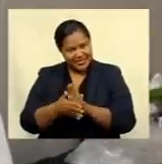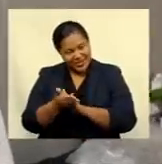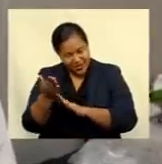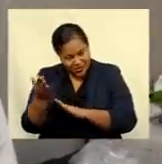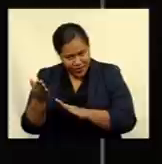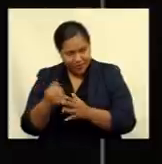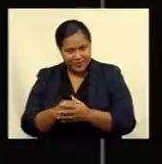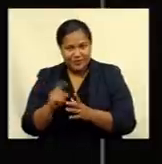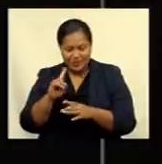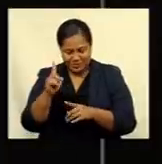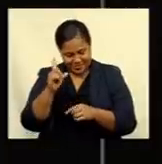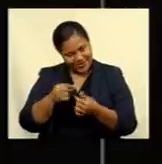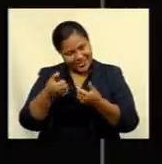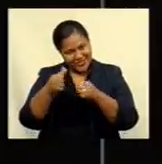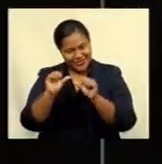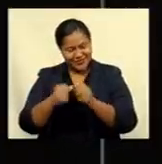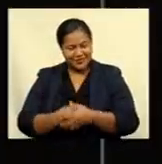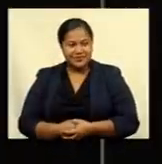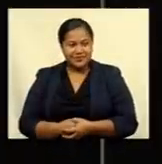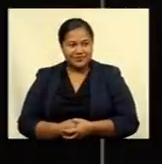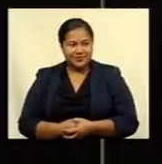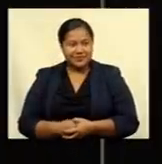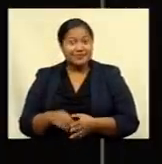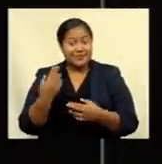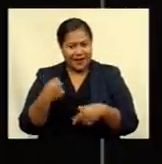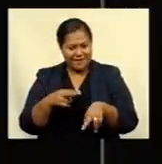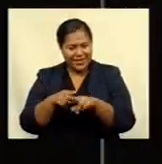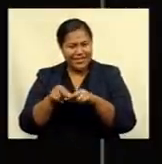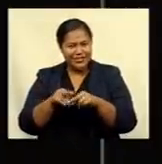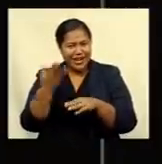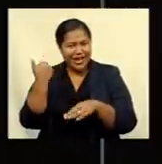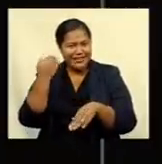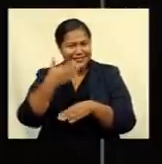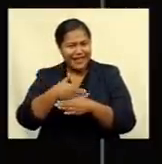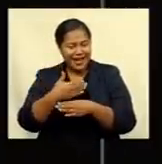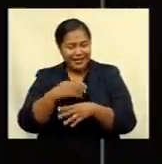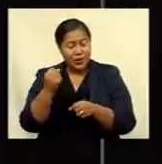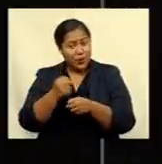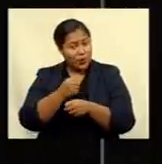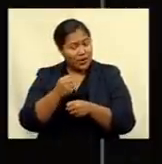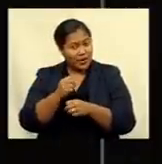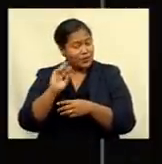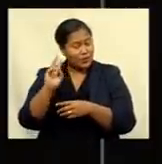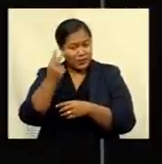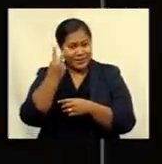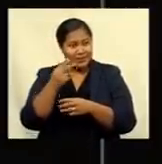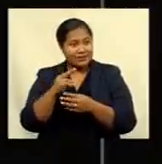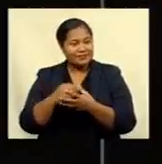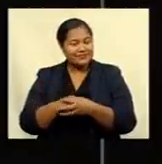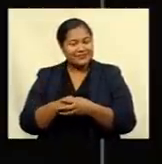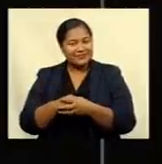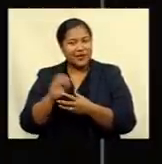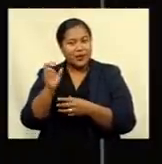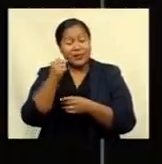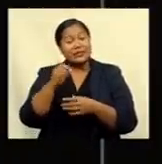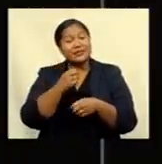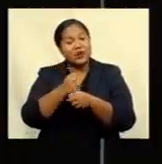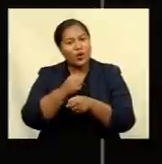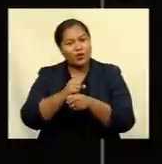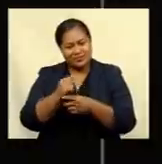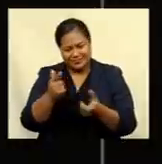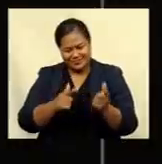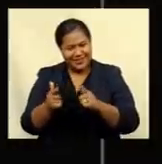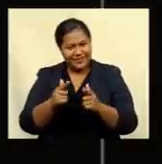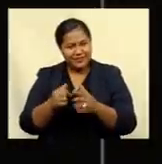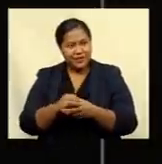what you came in for. He led Fiji last night to win gold in rugby sevens at the Tokyo Games, and in the process became